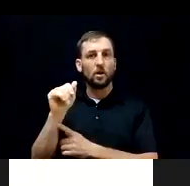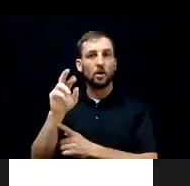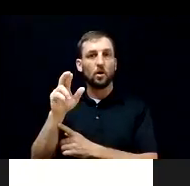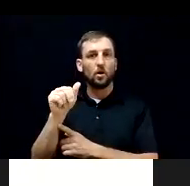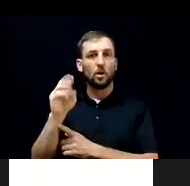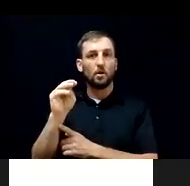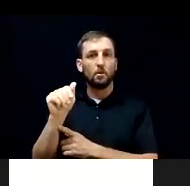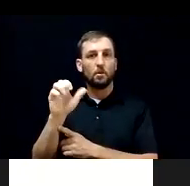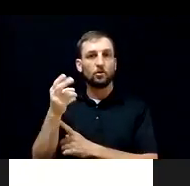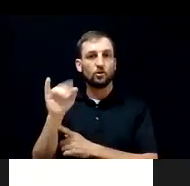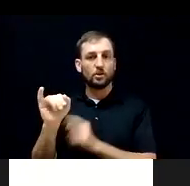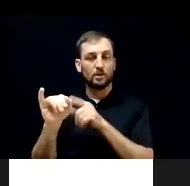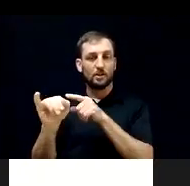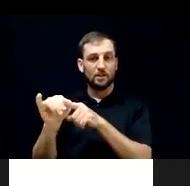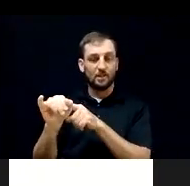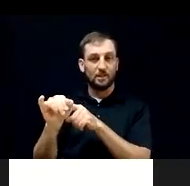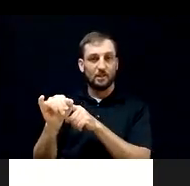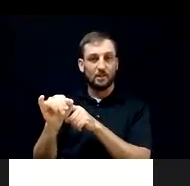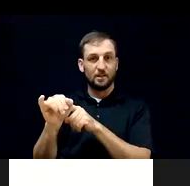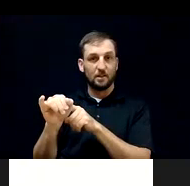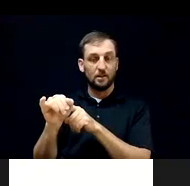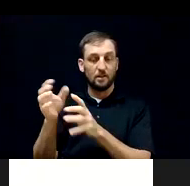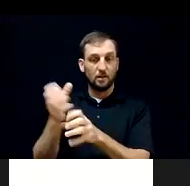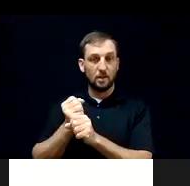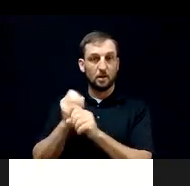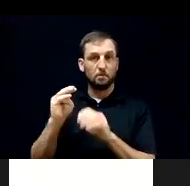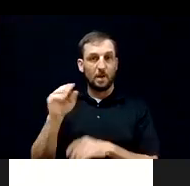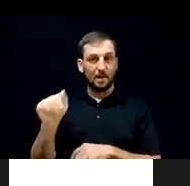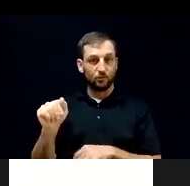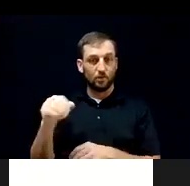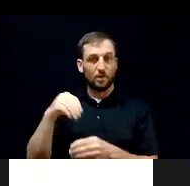Amarachi has obtained her master's degree in clinical